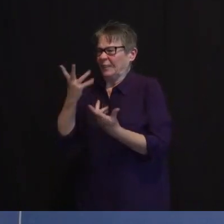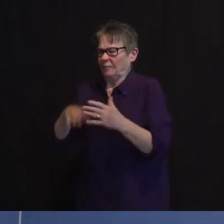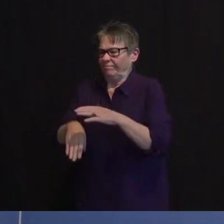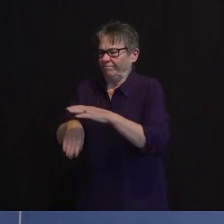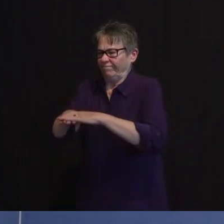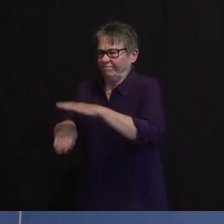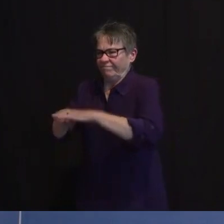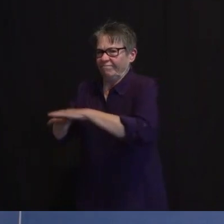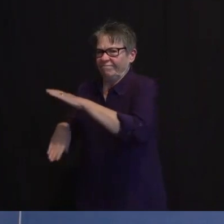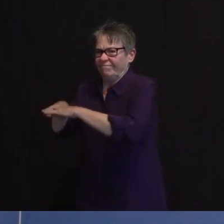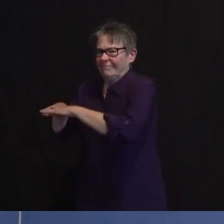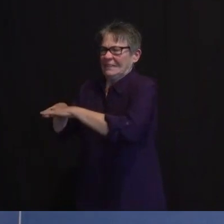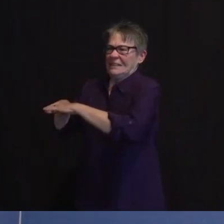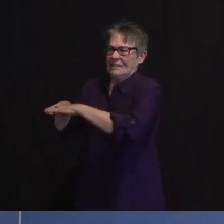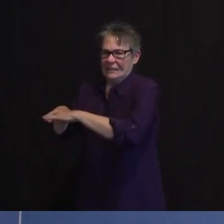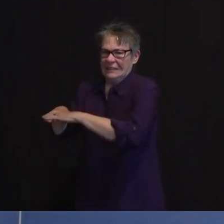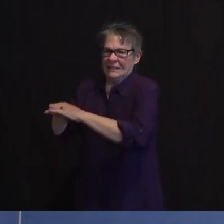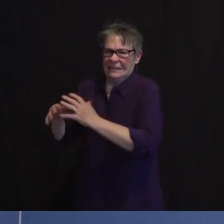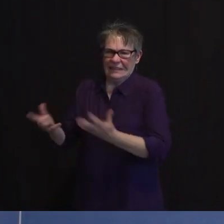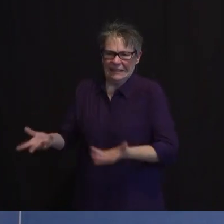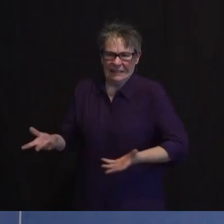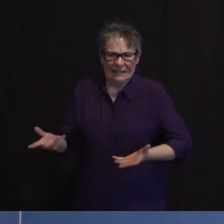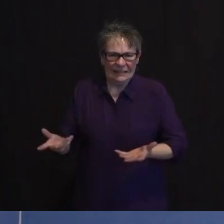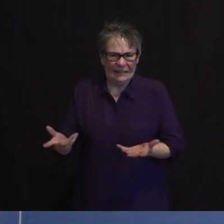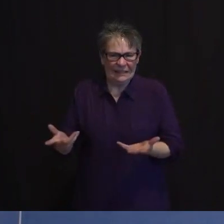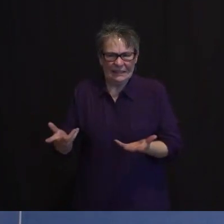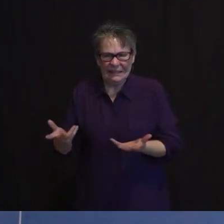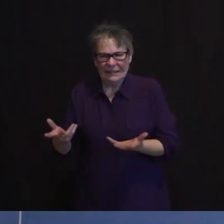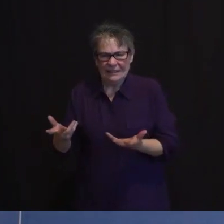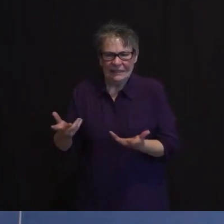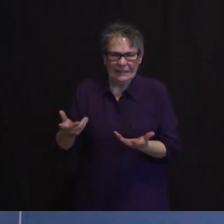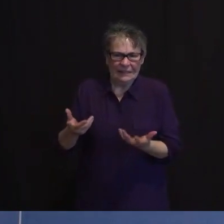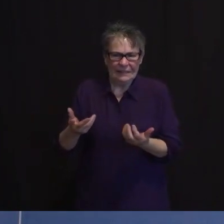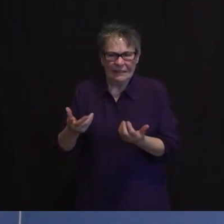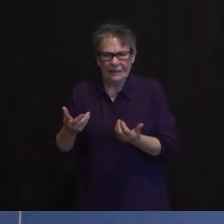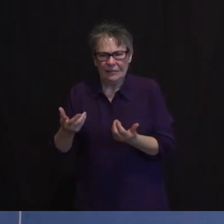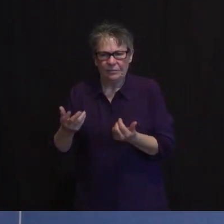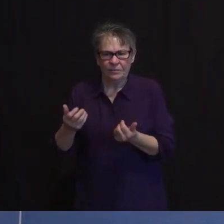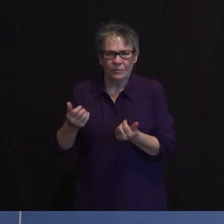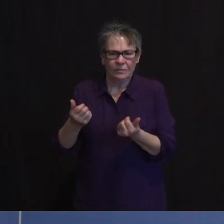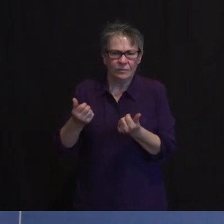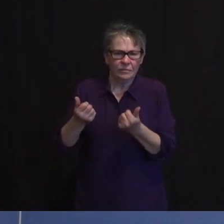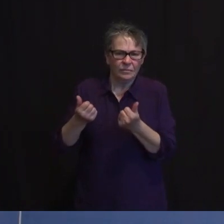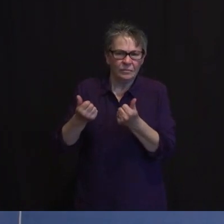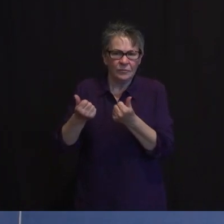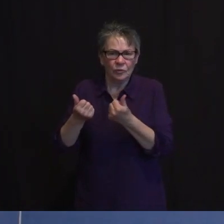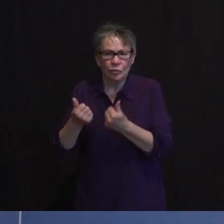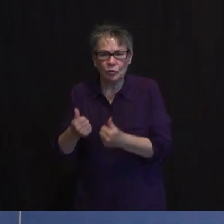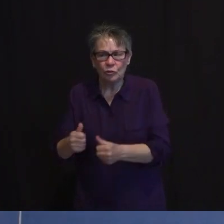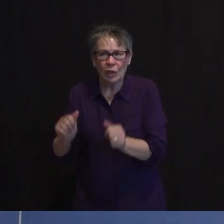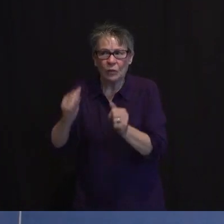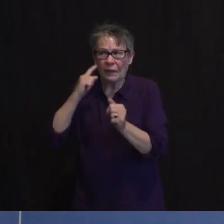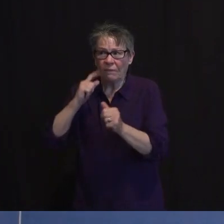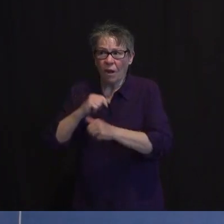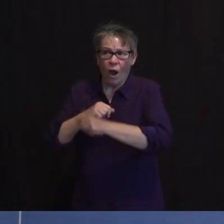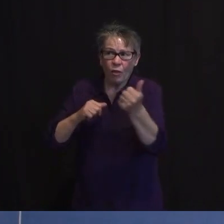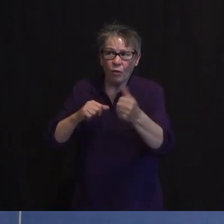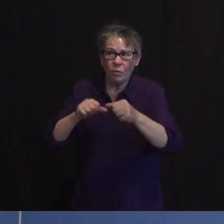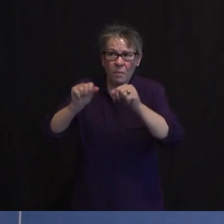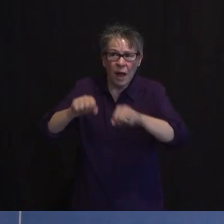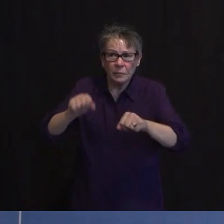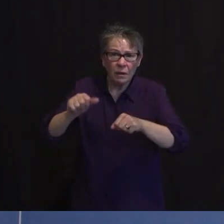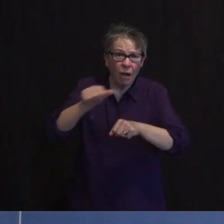care sites that we have been planning for and that we are now operating. We've also identified